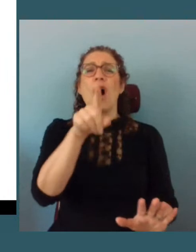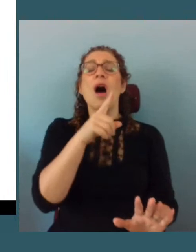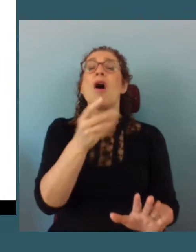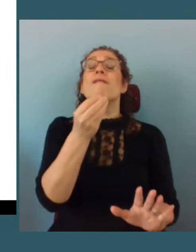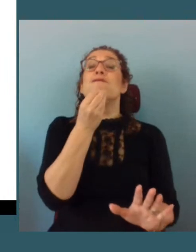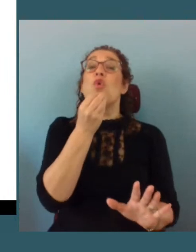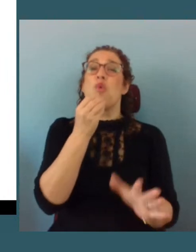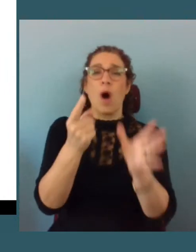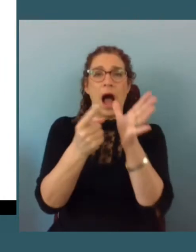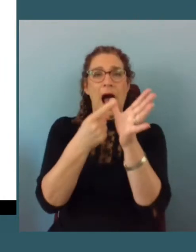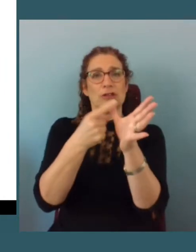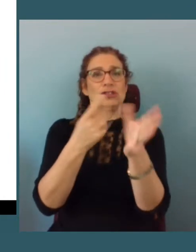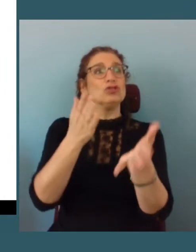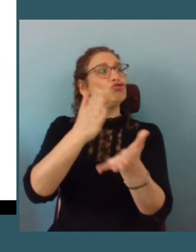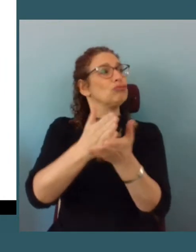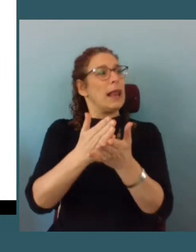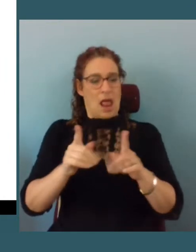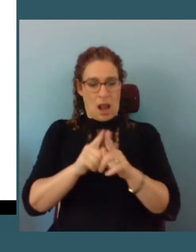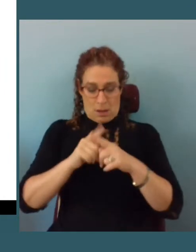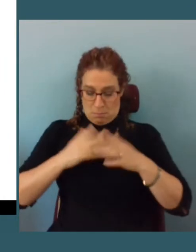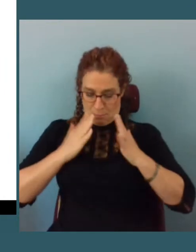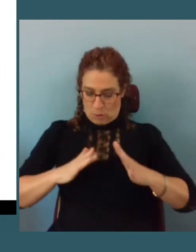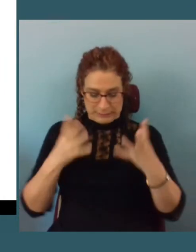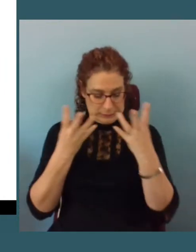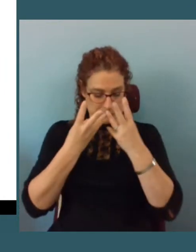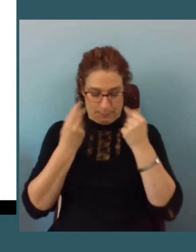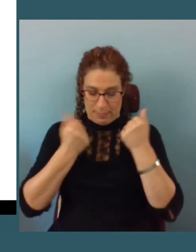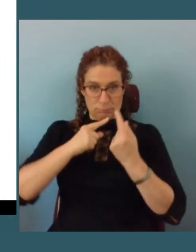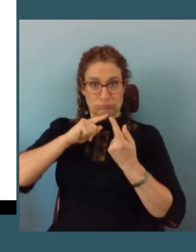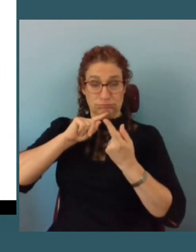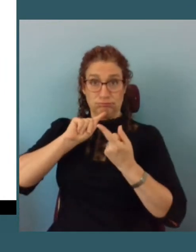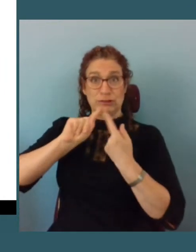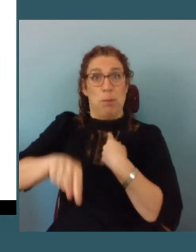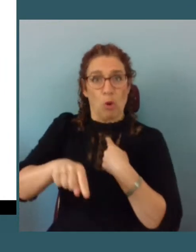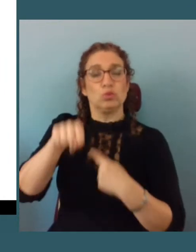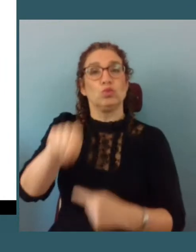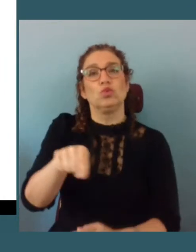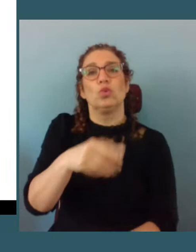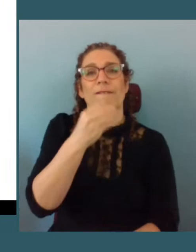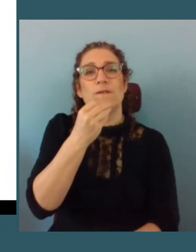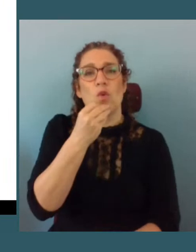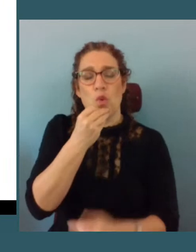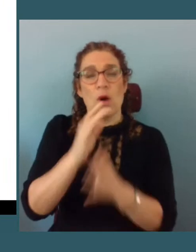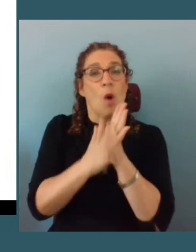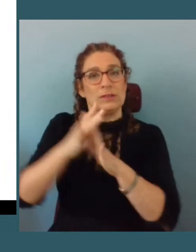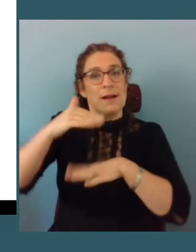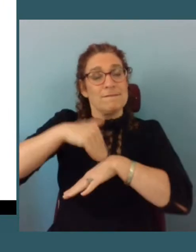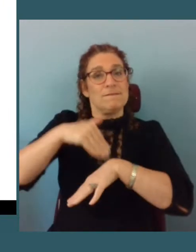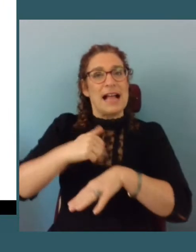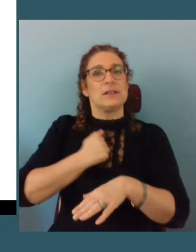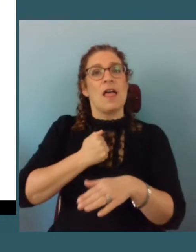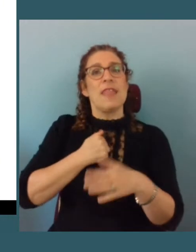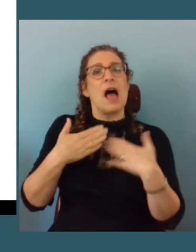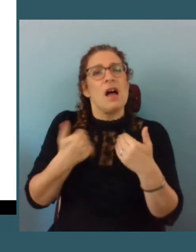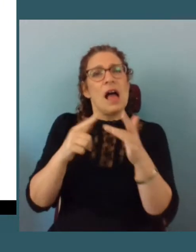reaction to food, which involves the immune system. So if you take on the left-hand side, so food intolerance.